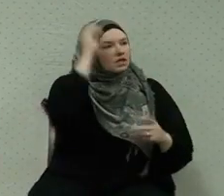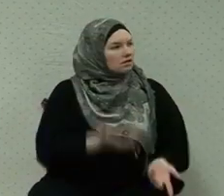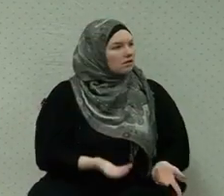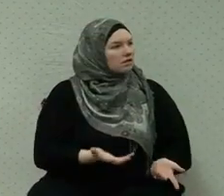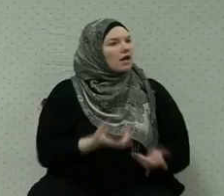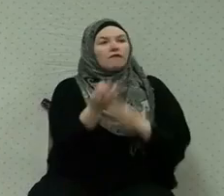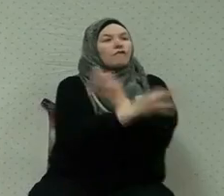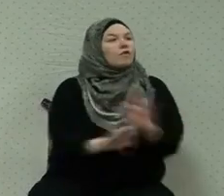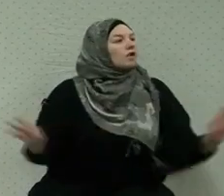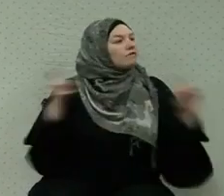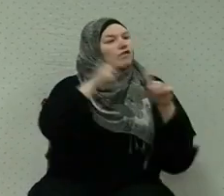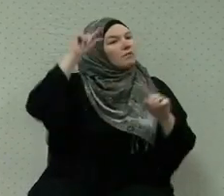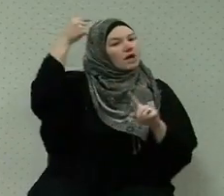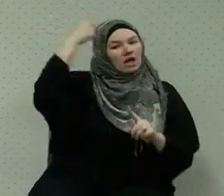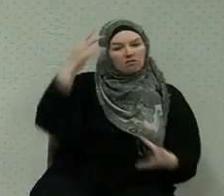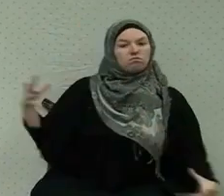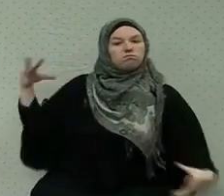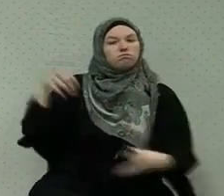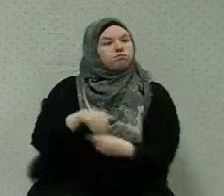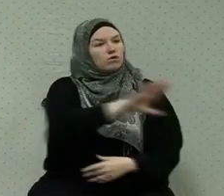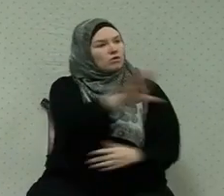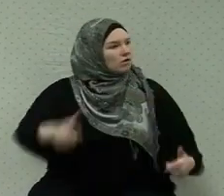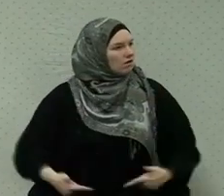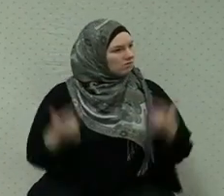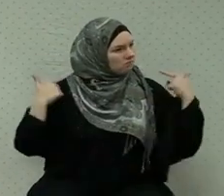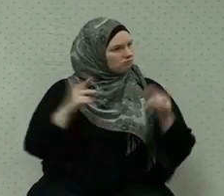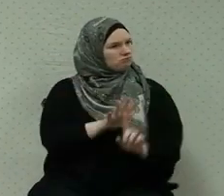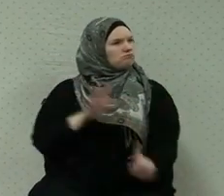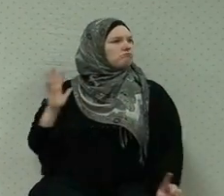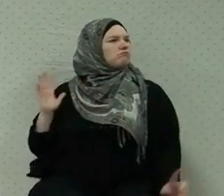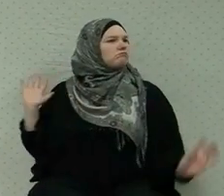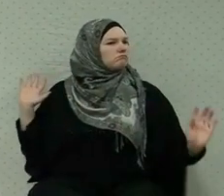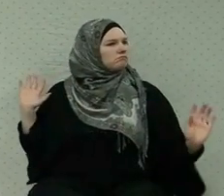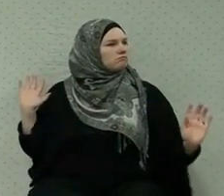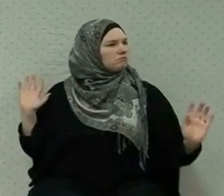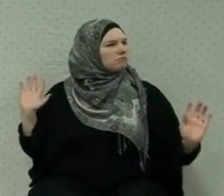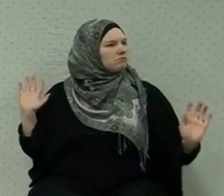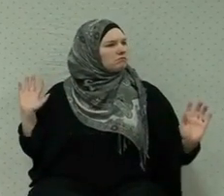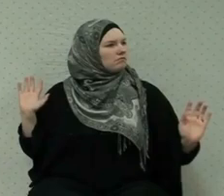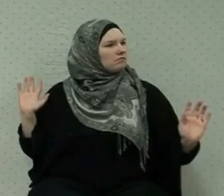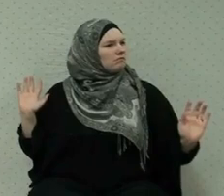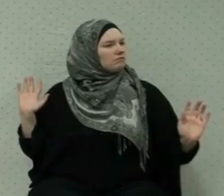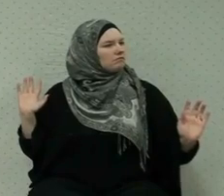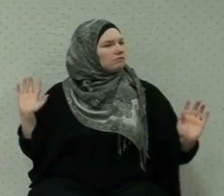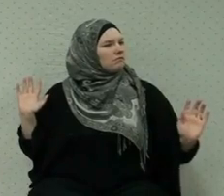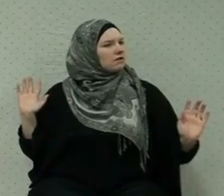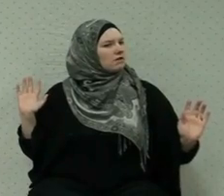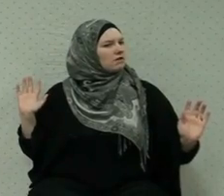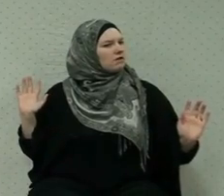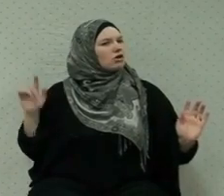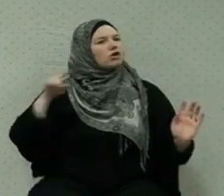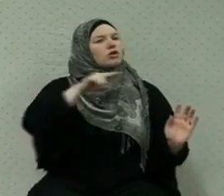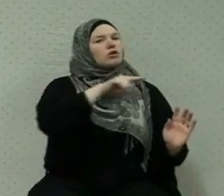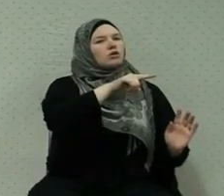freedom from government intrusion into your life, unless you push back, you will always